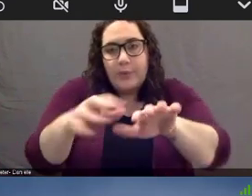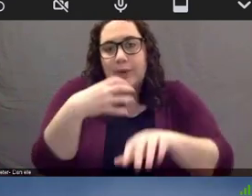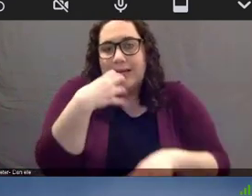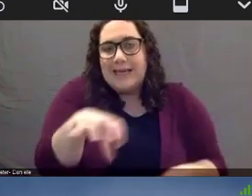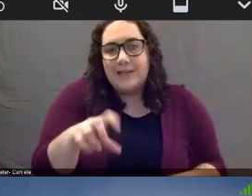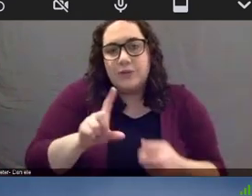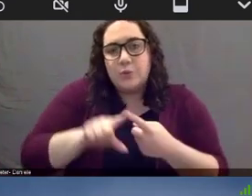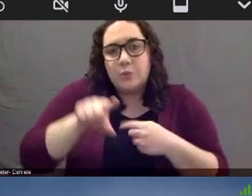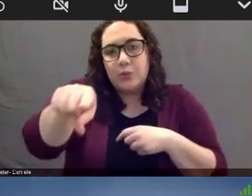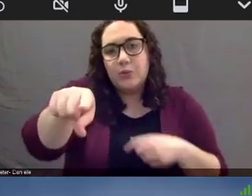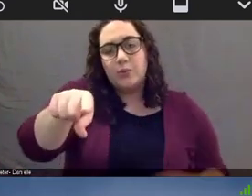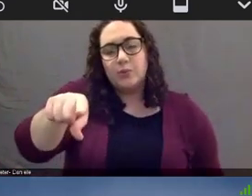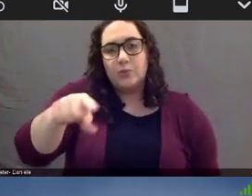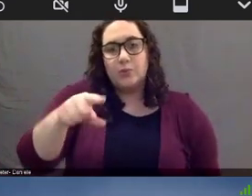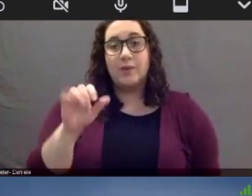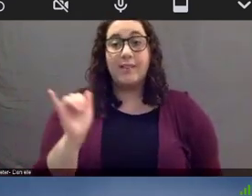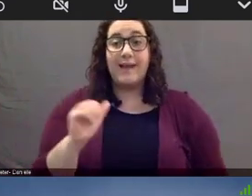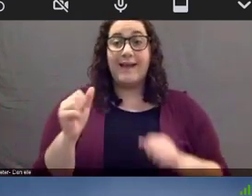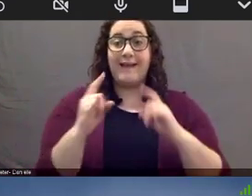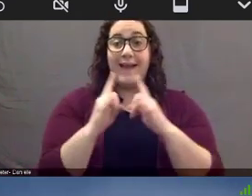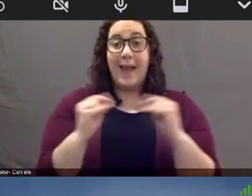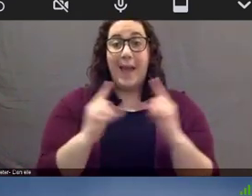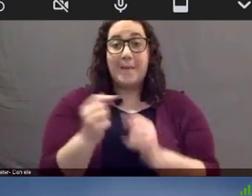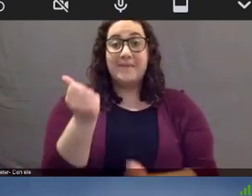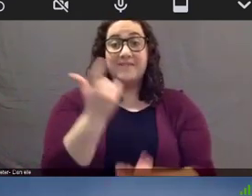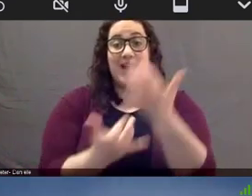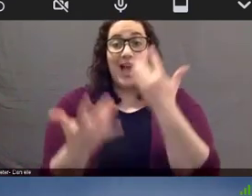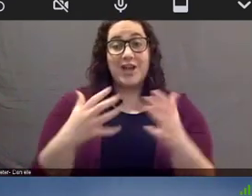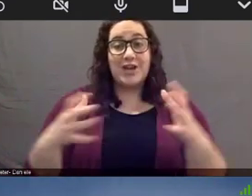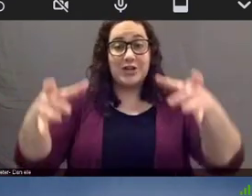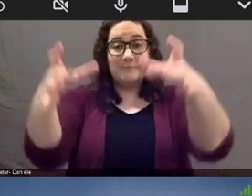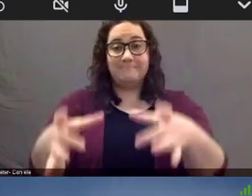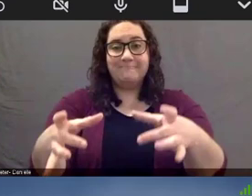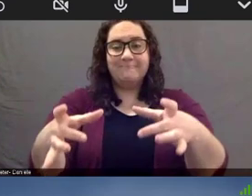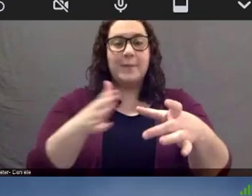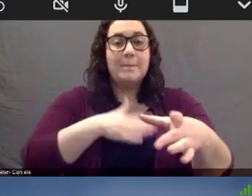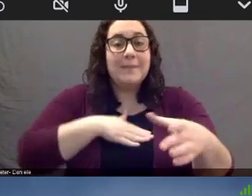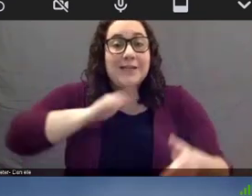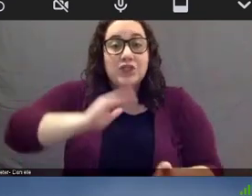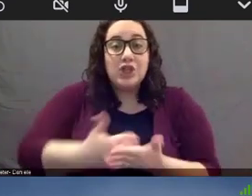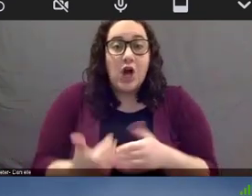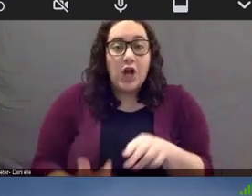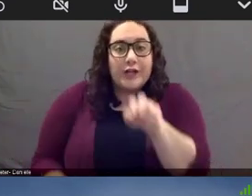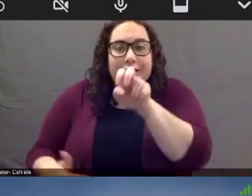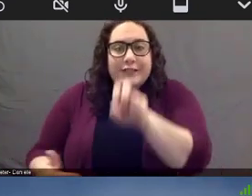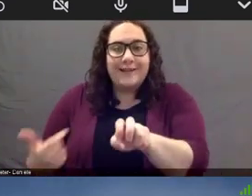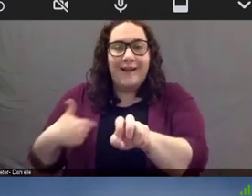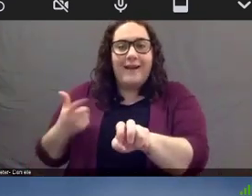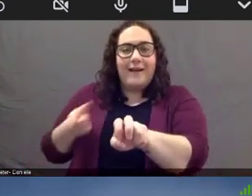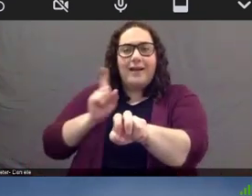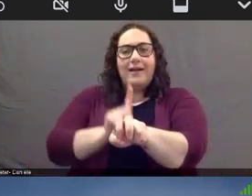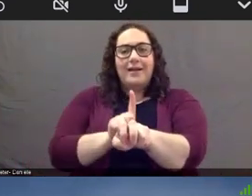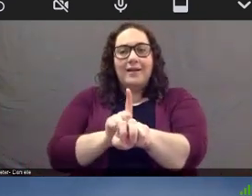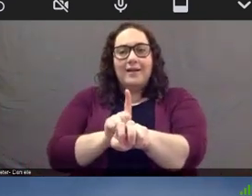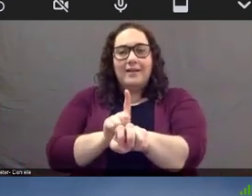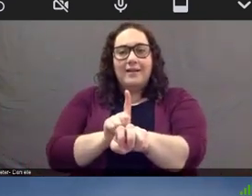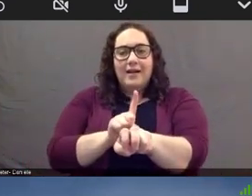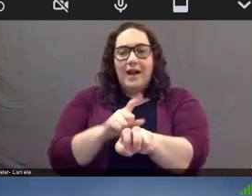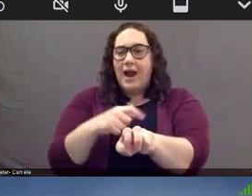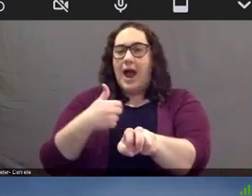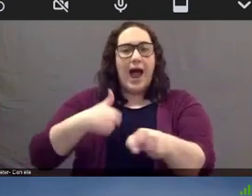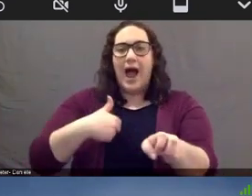heat anymore because, you know, if you're not sitting above the campfire, which I would highly recommend you don't do that,